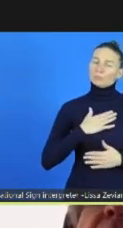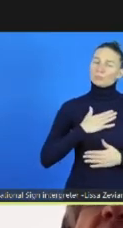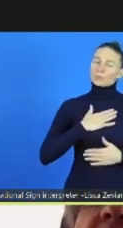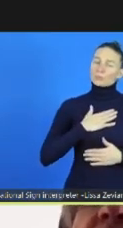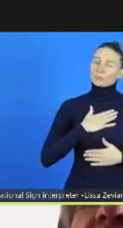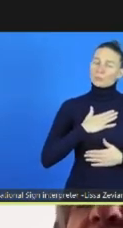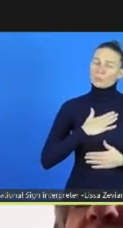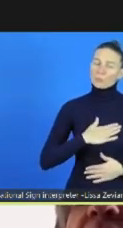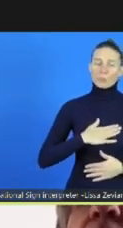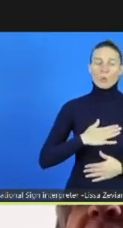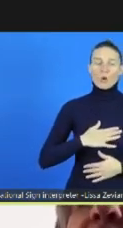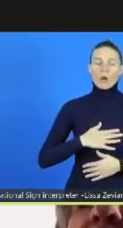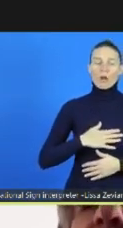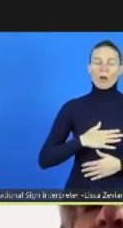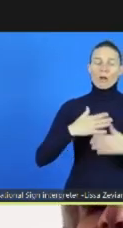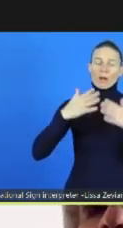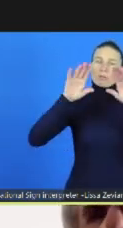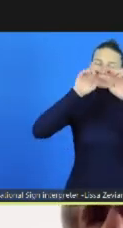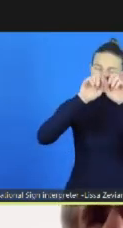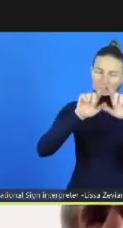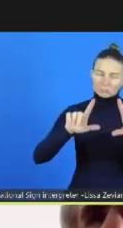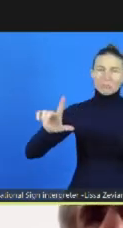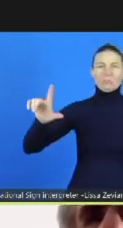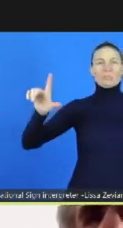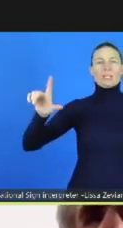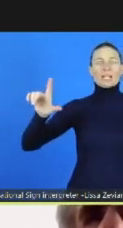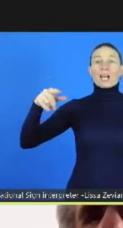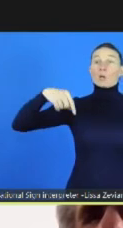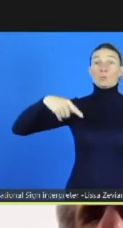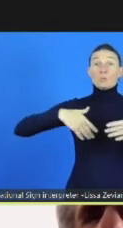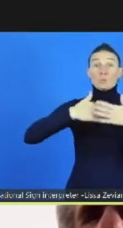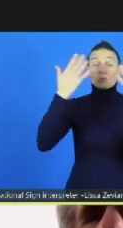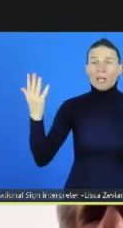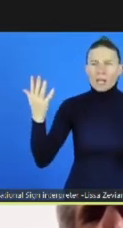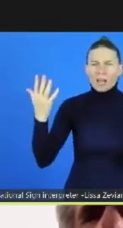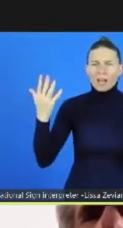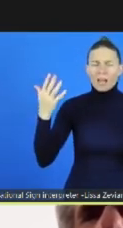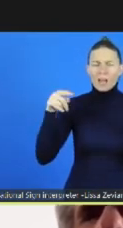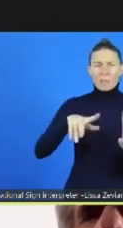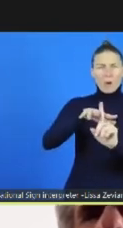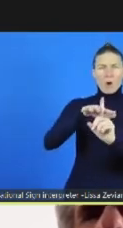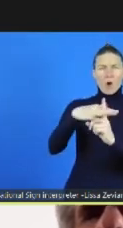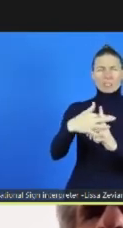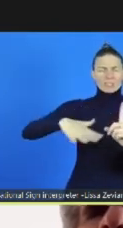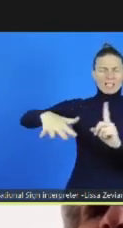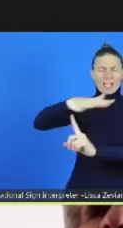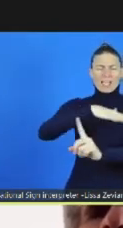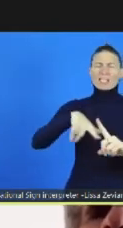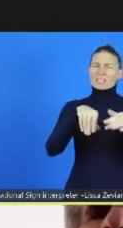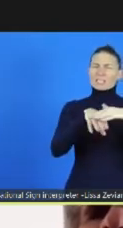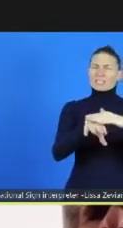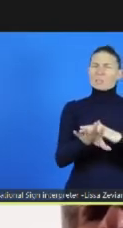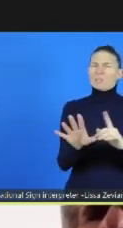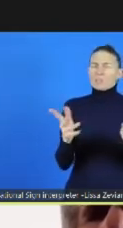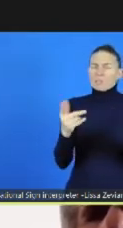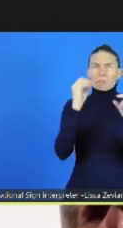giving us a sense of where we are in the context of what we refer to as accessibility.